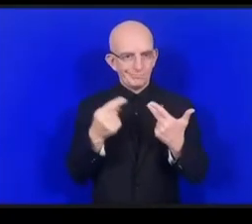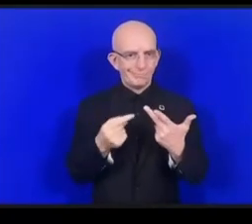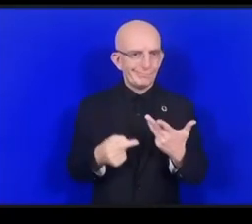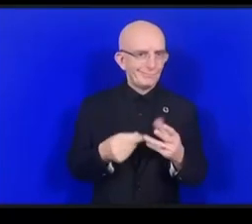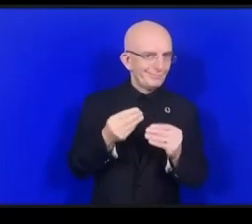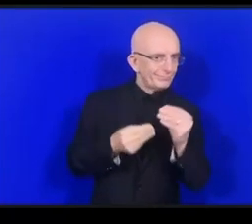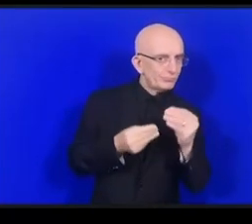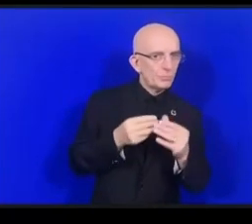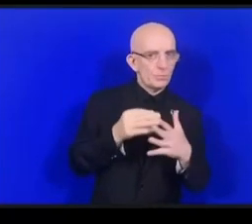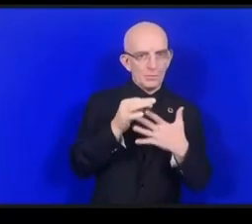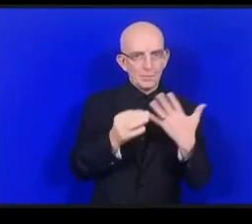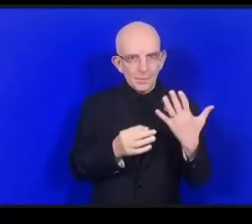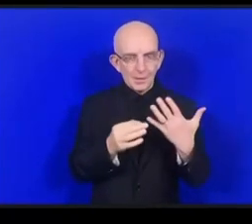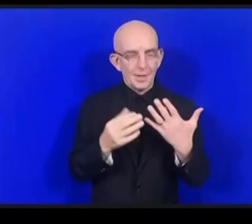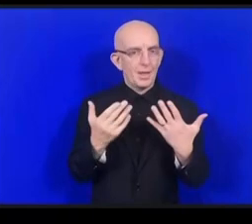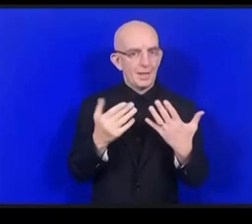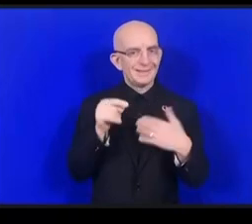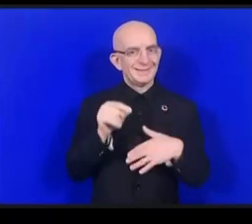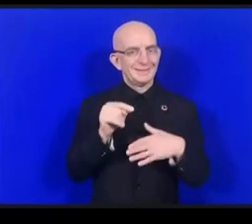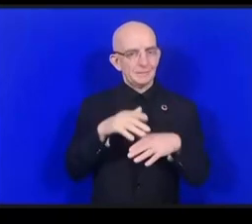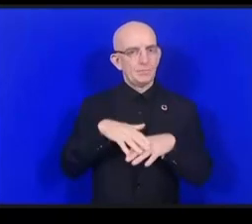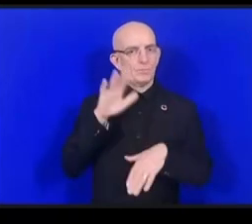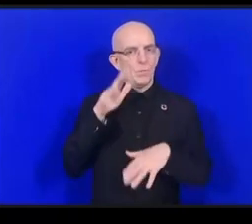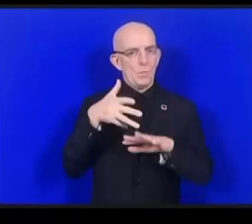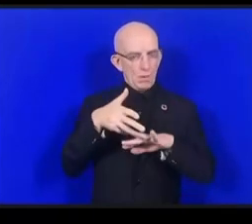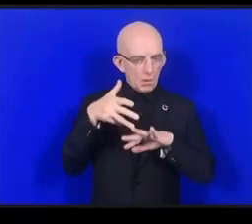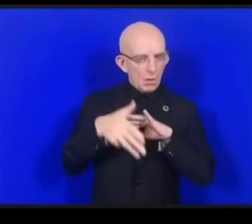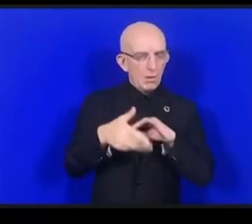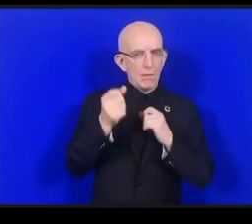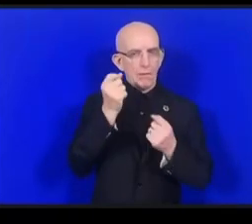and then also